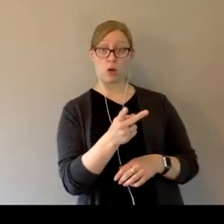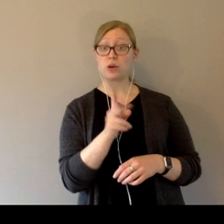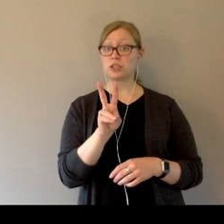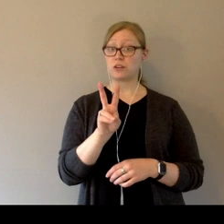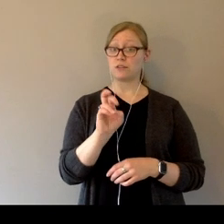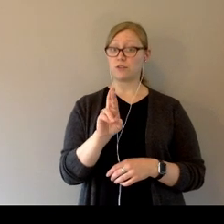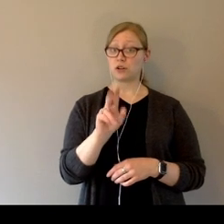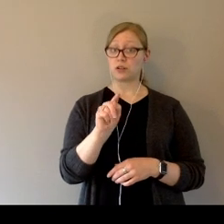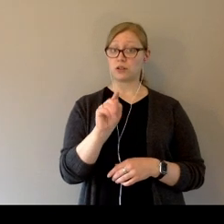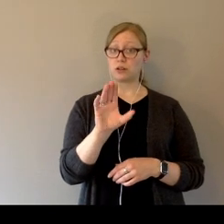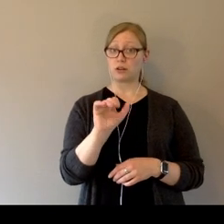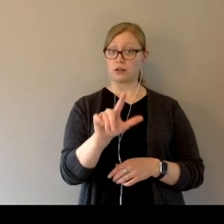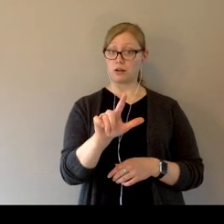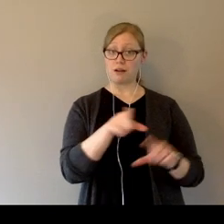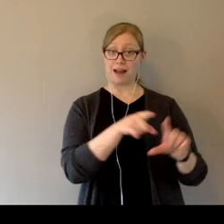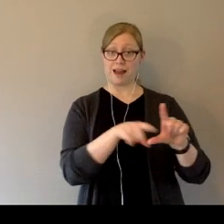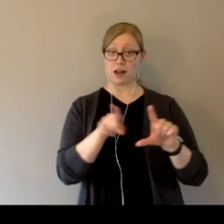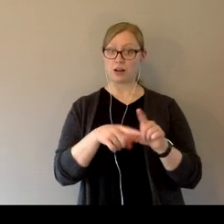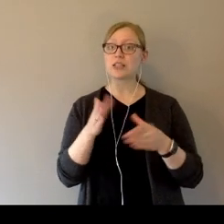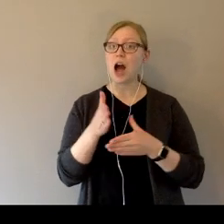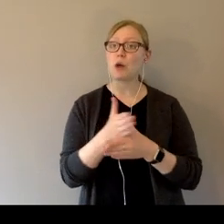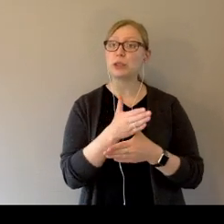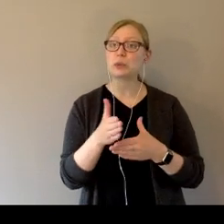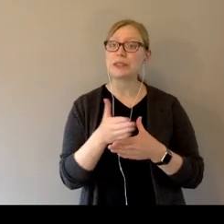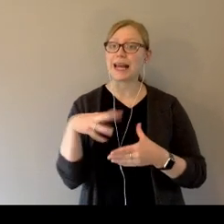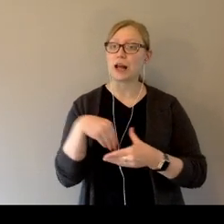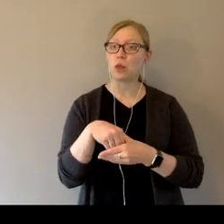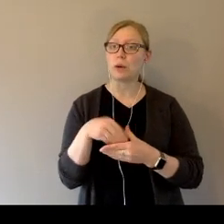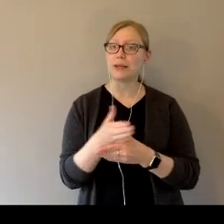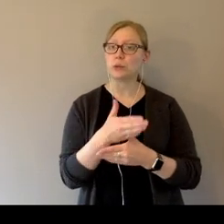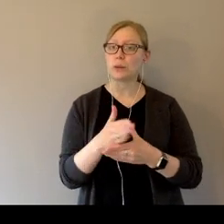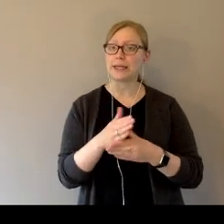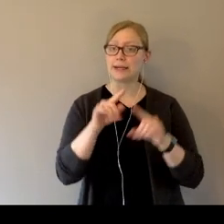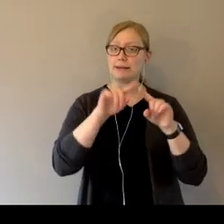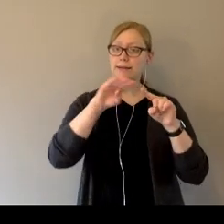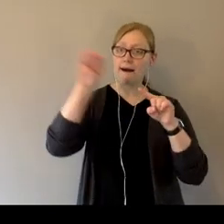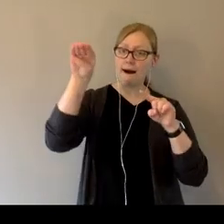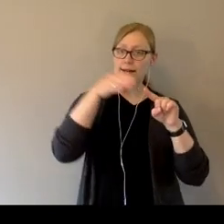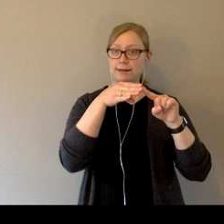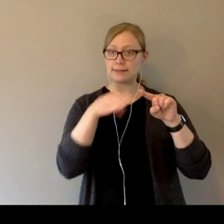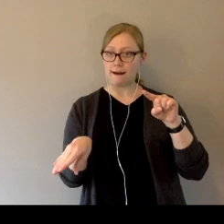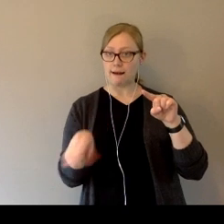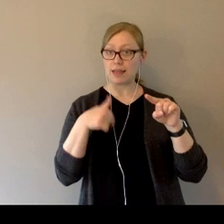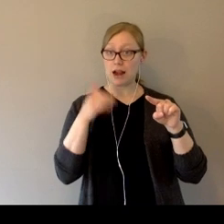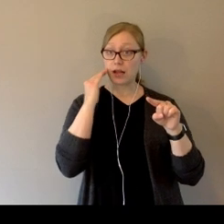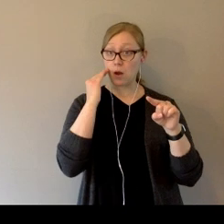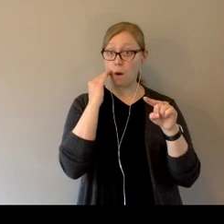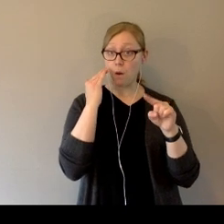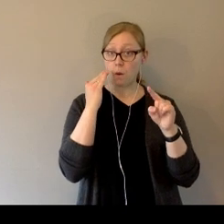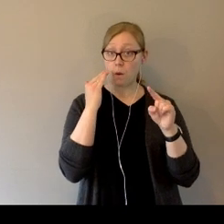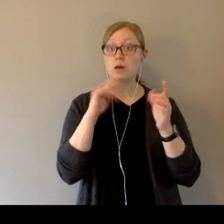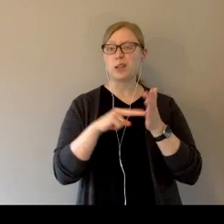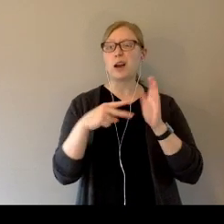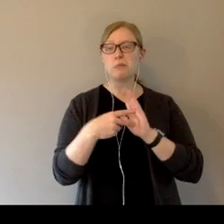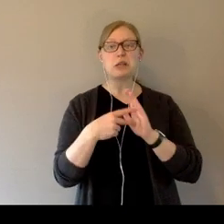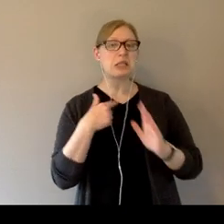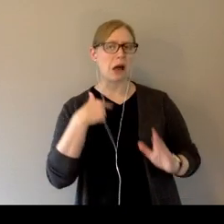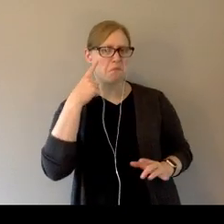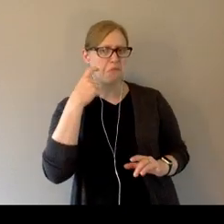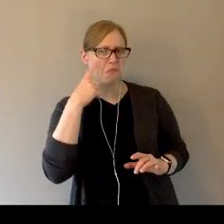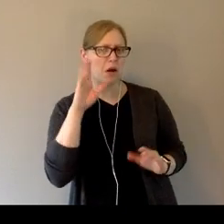in the sides values that I know. So I know this side, I know the vertical angles are congruent, and I know this other side. So I'm suspecting